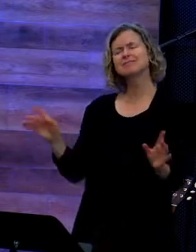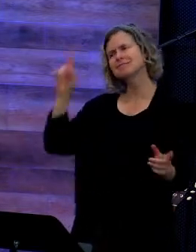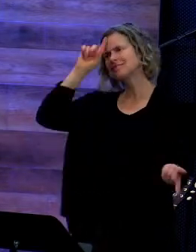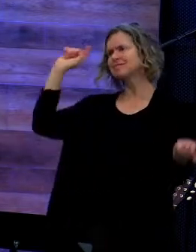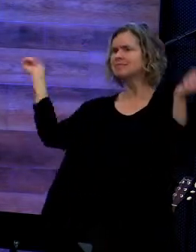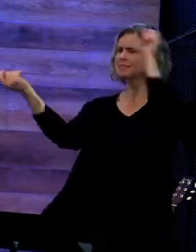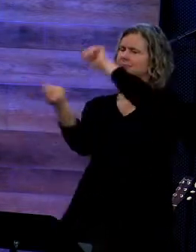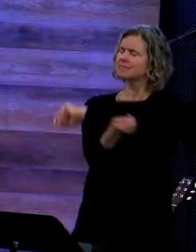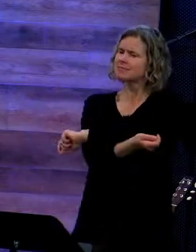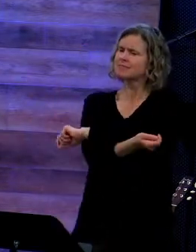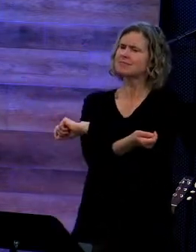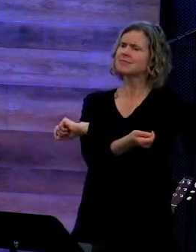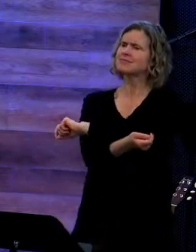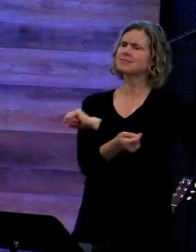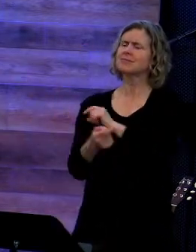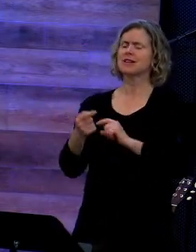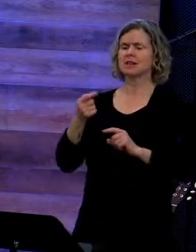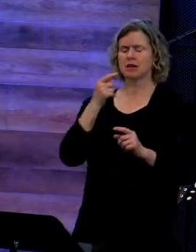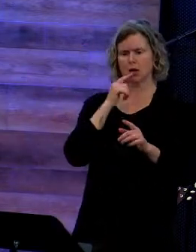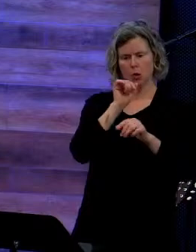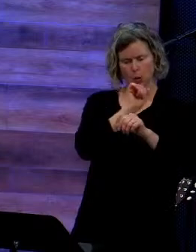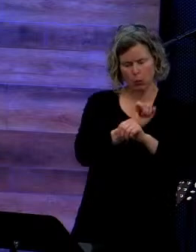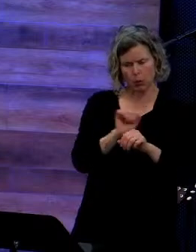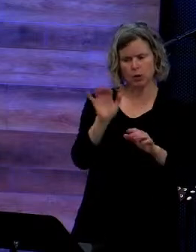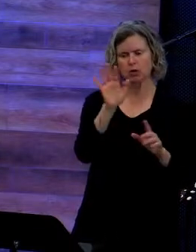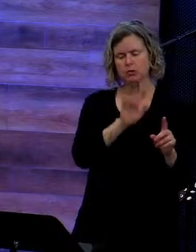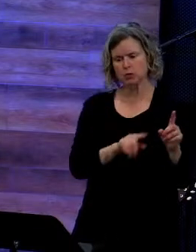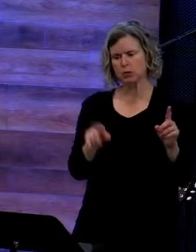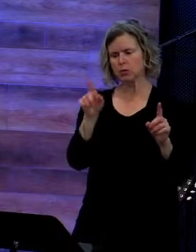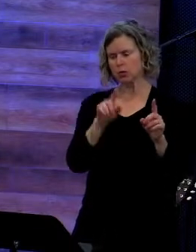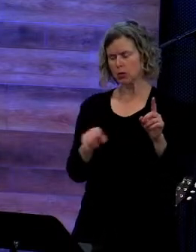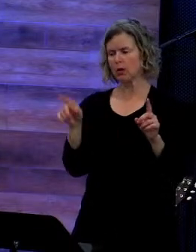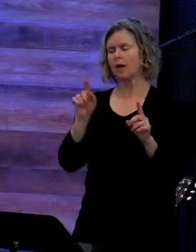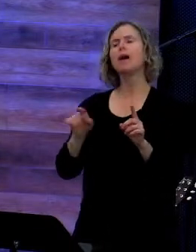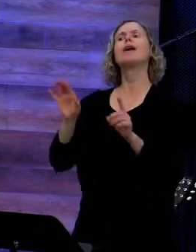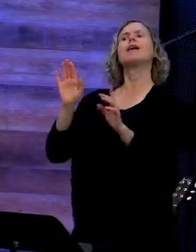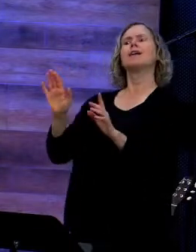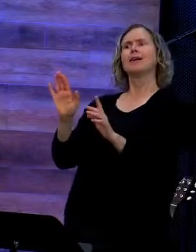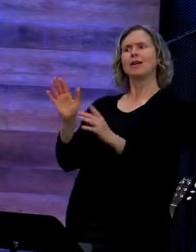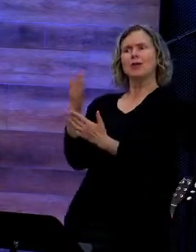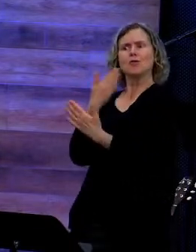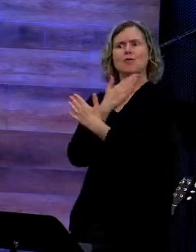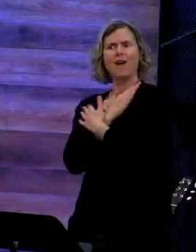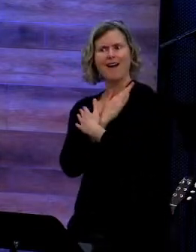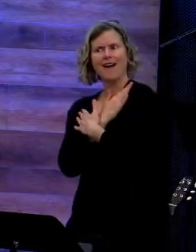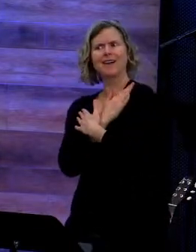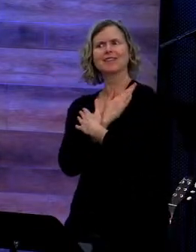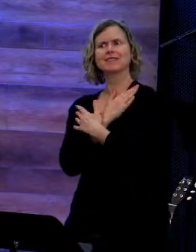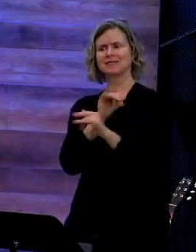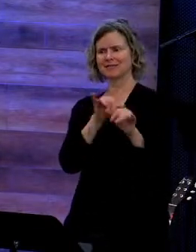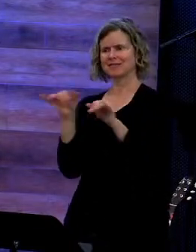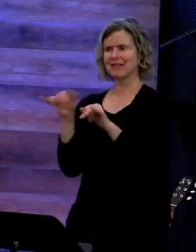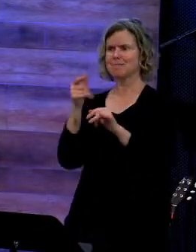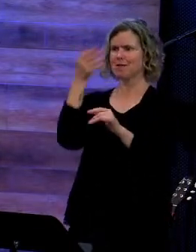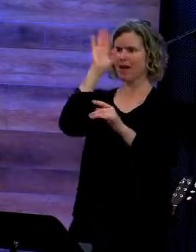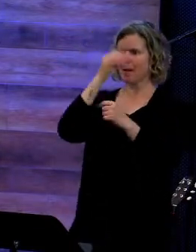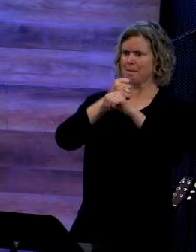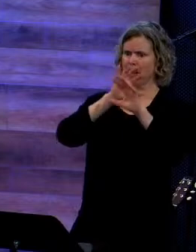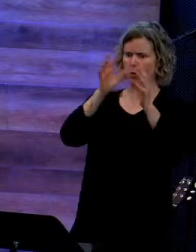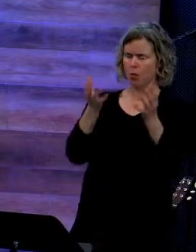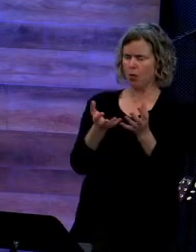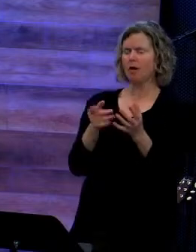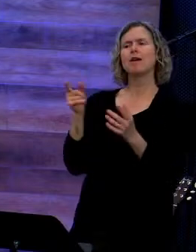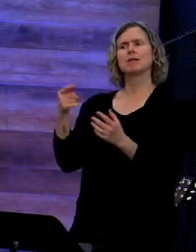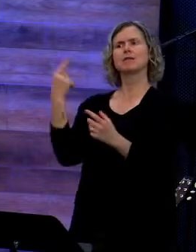to the opportunity we have to experience future rest. So here's just a quick and dirty definition of Sabbath. I've got it up